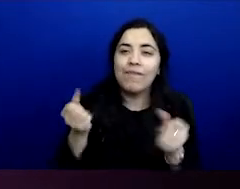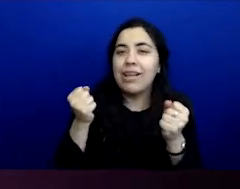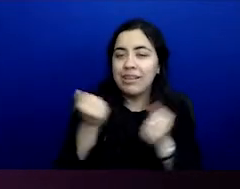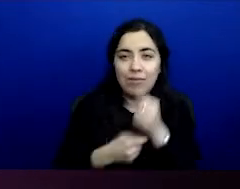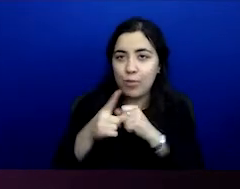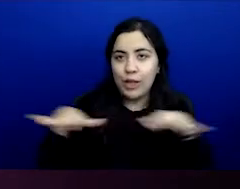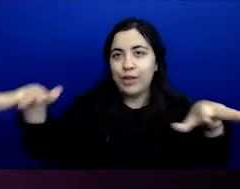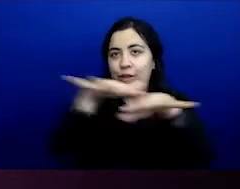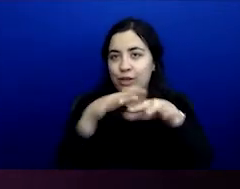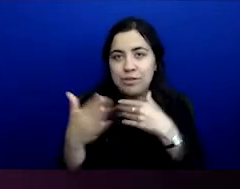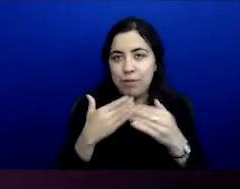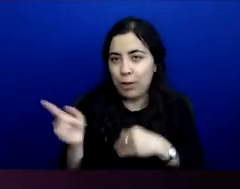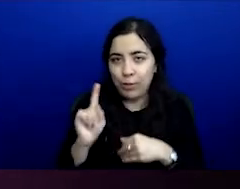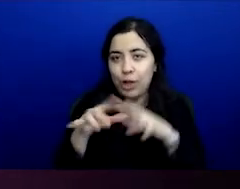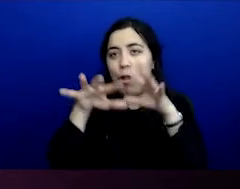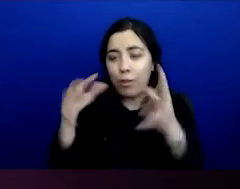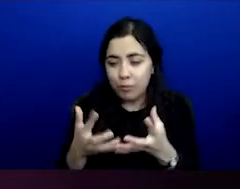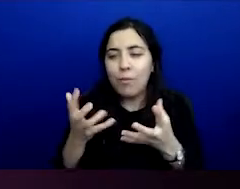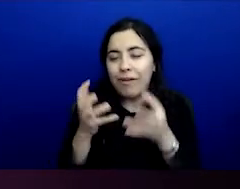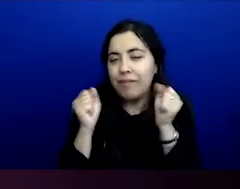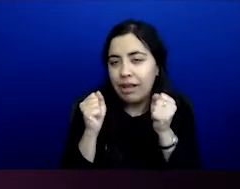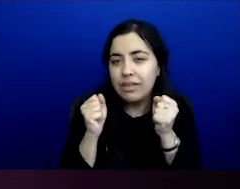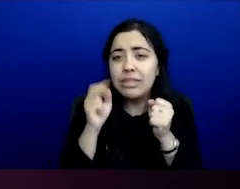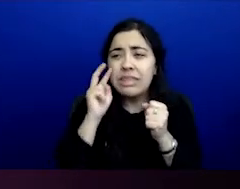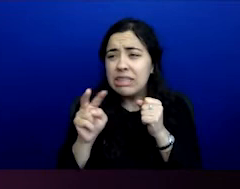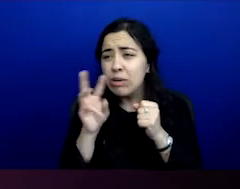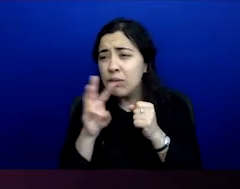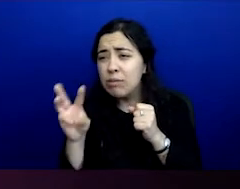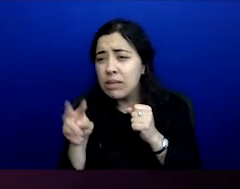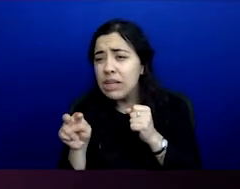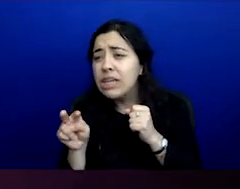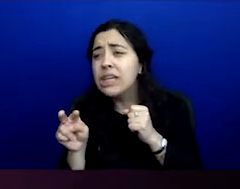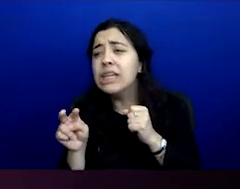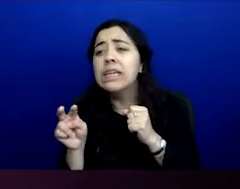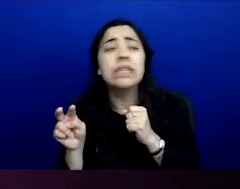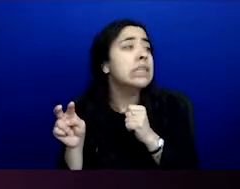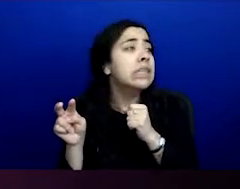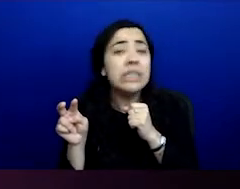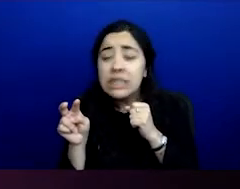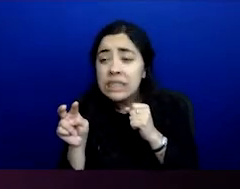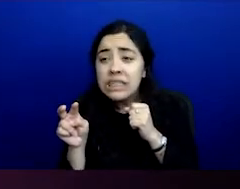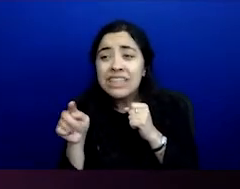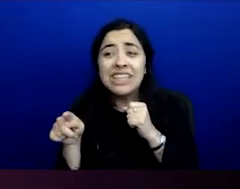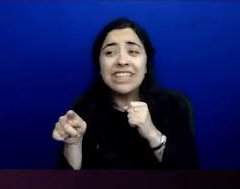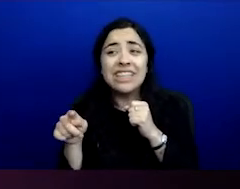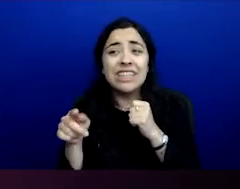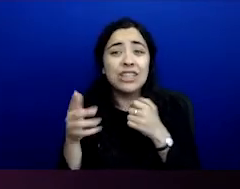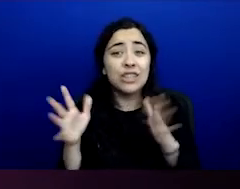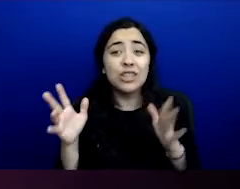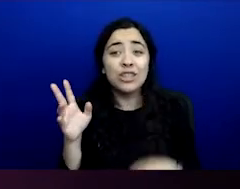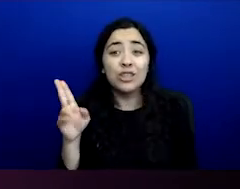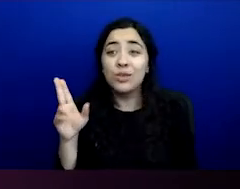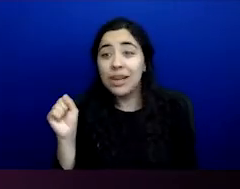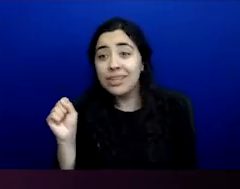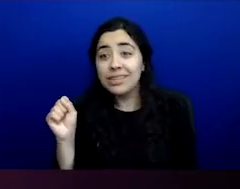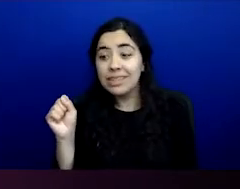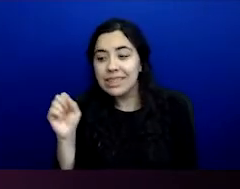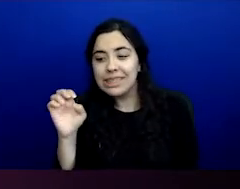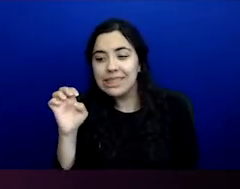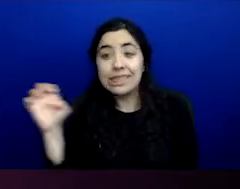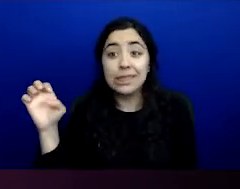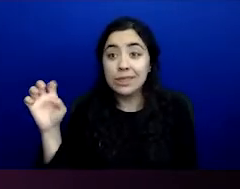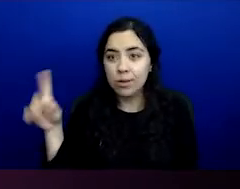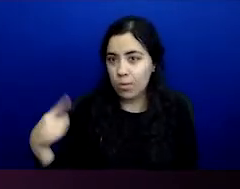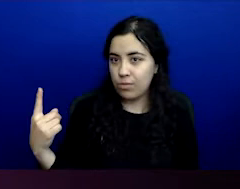everywhere. But you look at a lot of websites and, you know, they're just in US East. They're just in a single region.